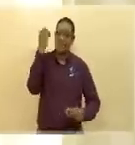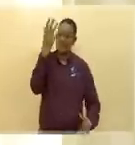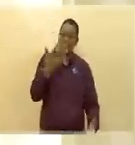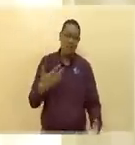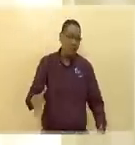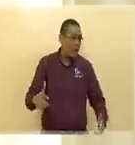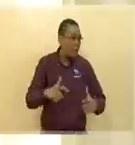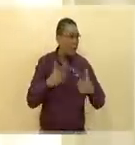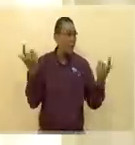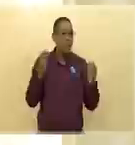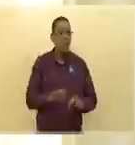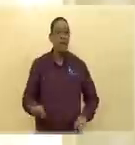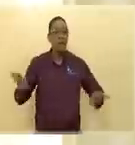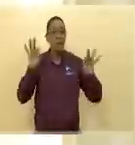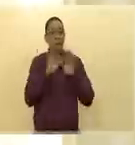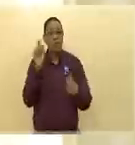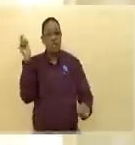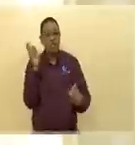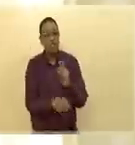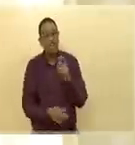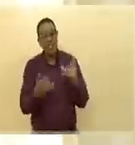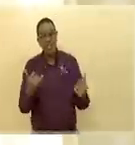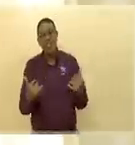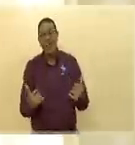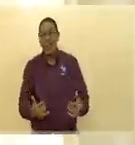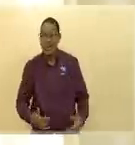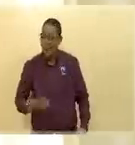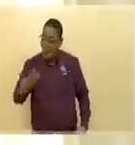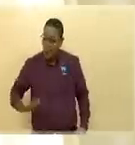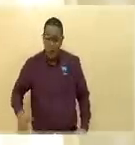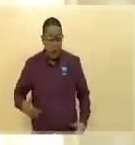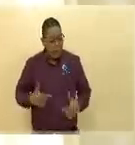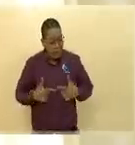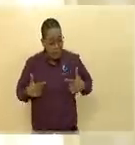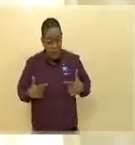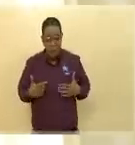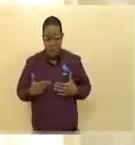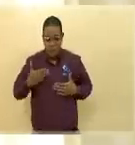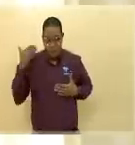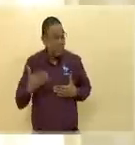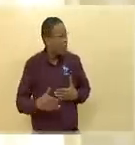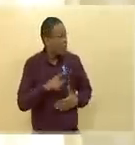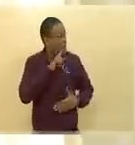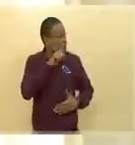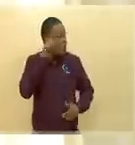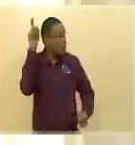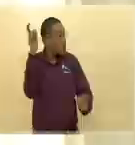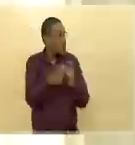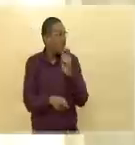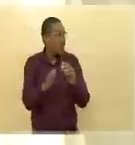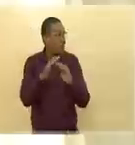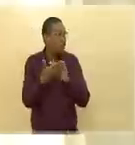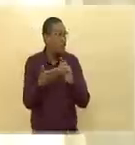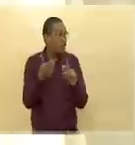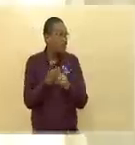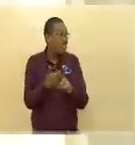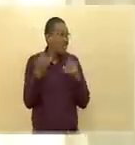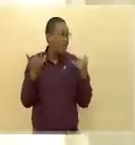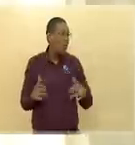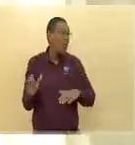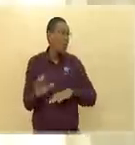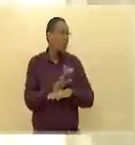fundamental step today, we are making a fundamental step to truly transform Jamaica into a